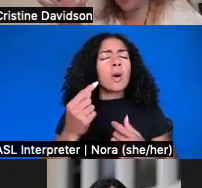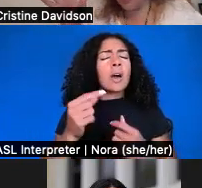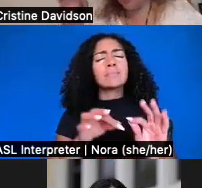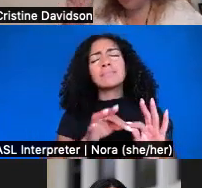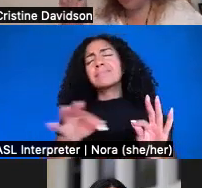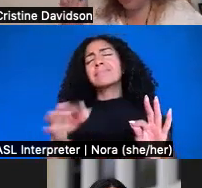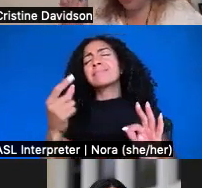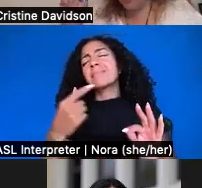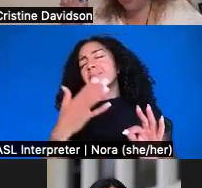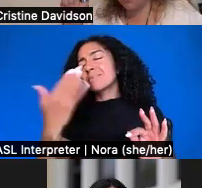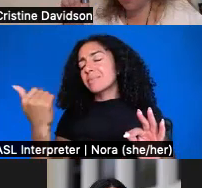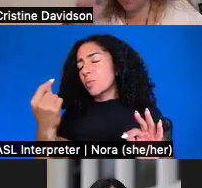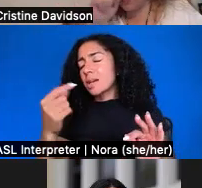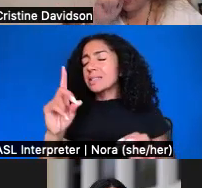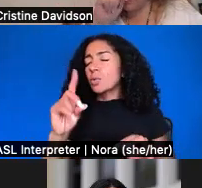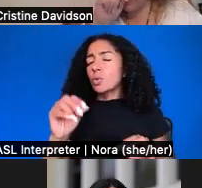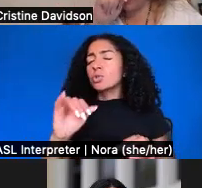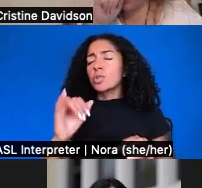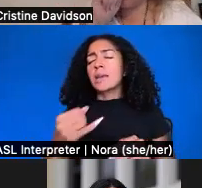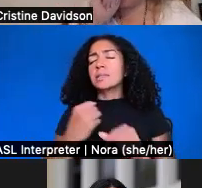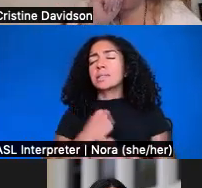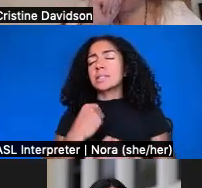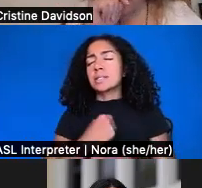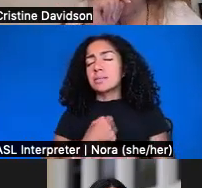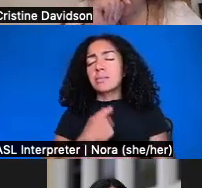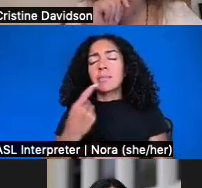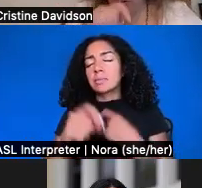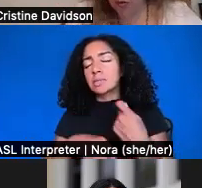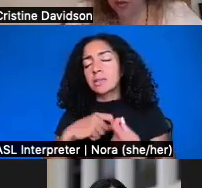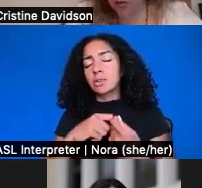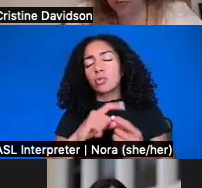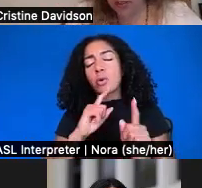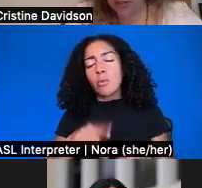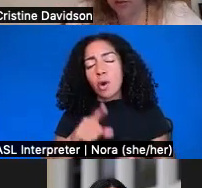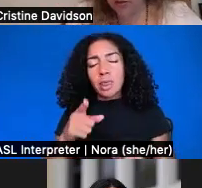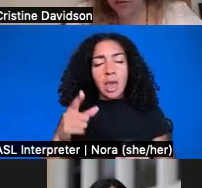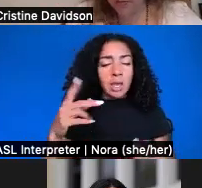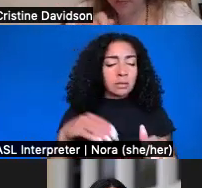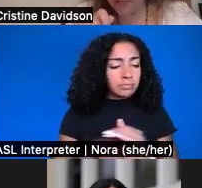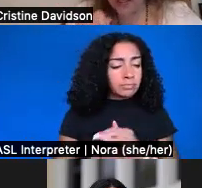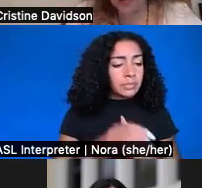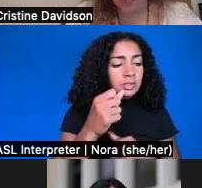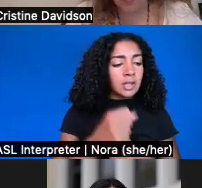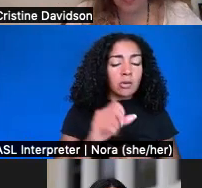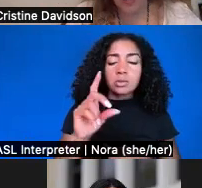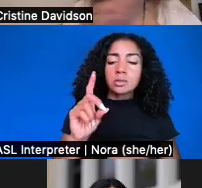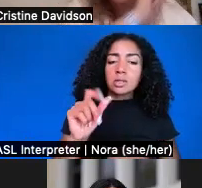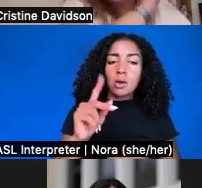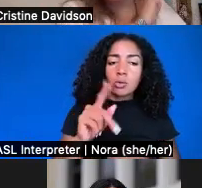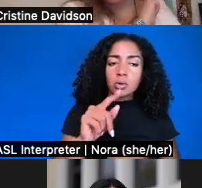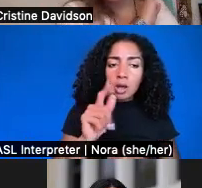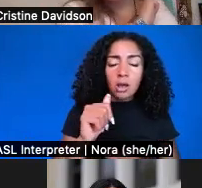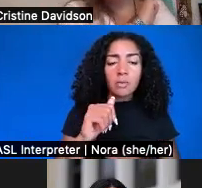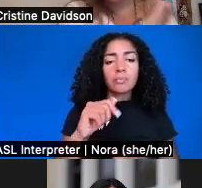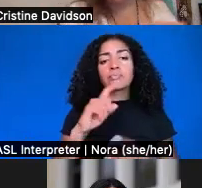statistics, but it was a report that they went into South Dakota, Oklahoma, and some other,